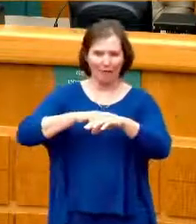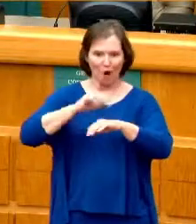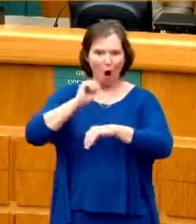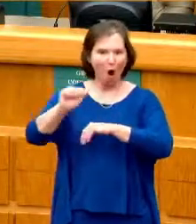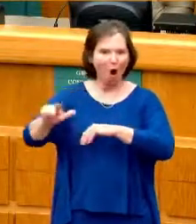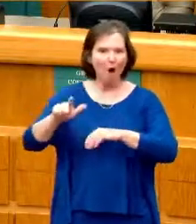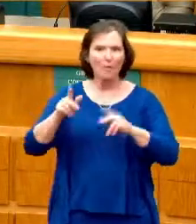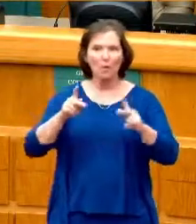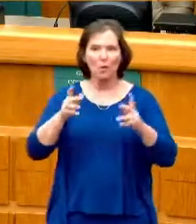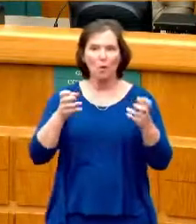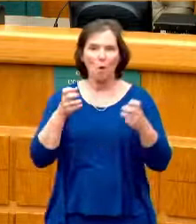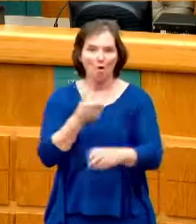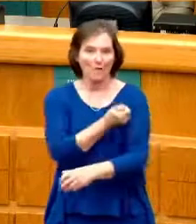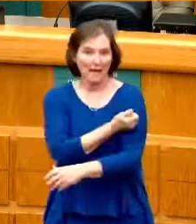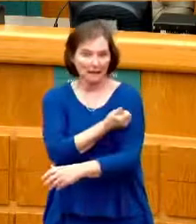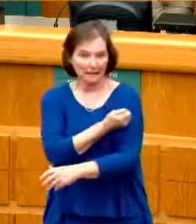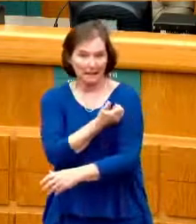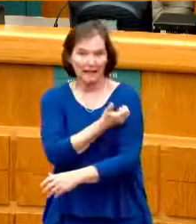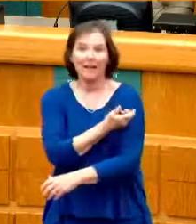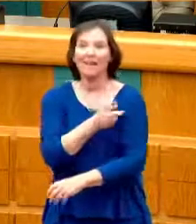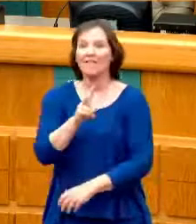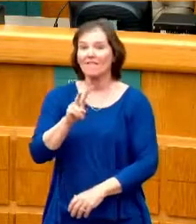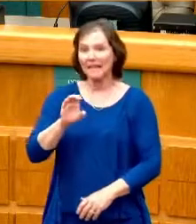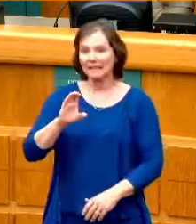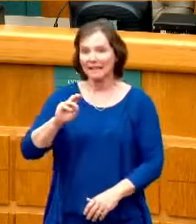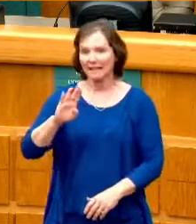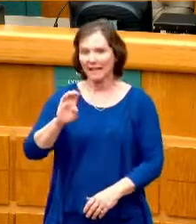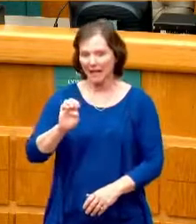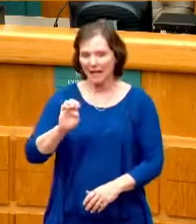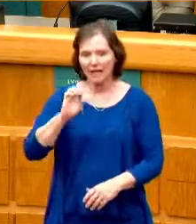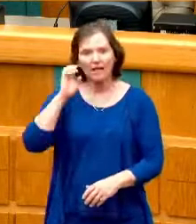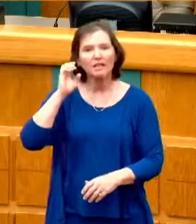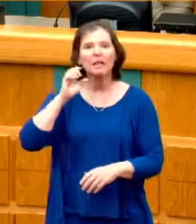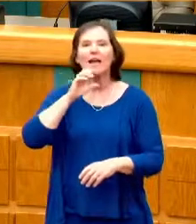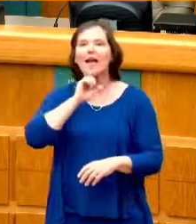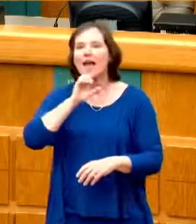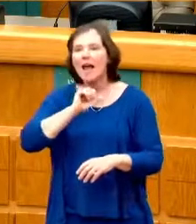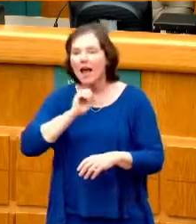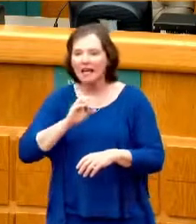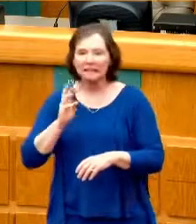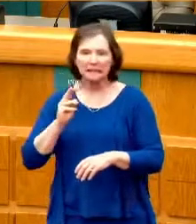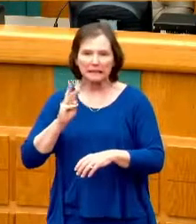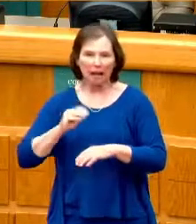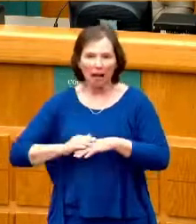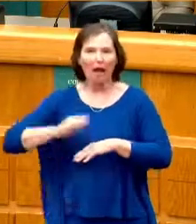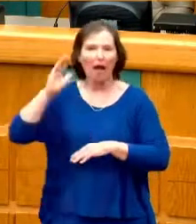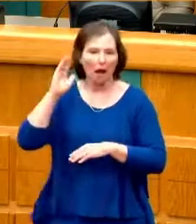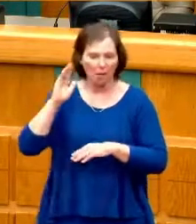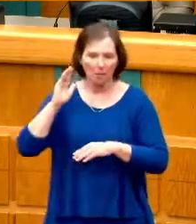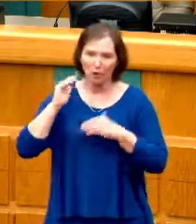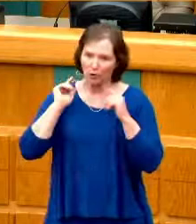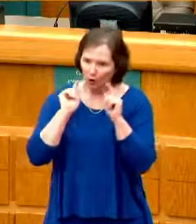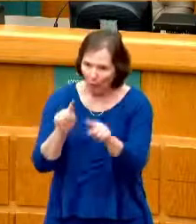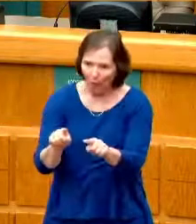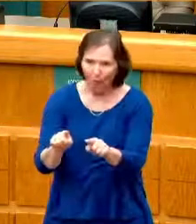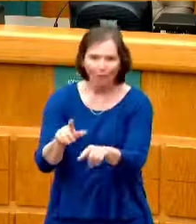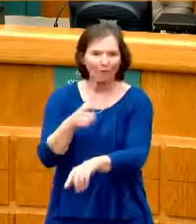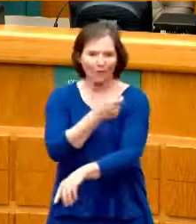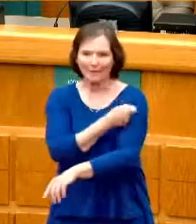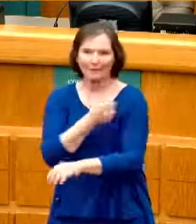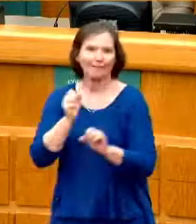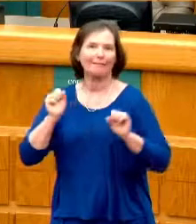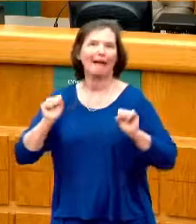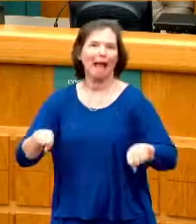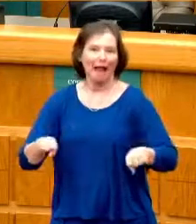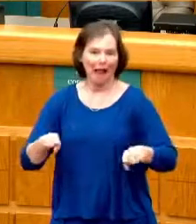29th, Governor Abbott made everyone ages 16 and older eligible to receive a vaccine regardless of occupation or health status.